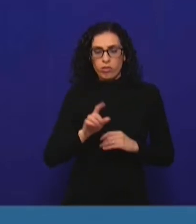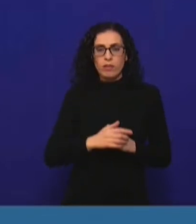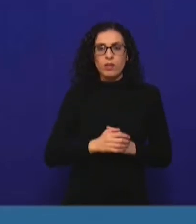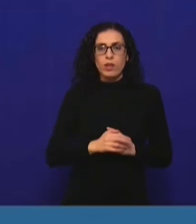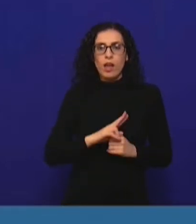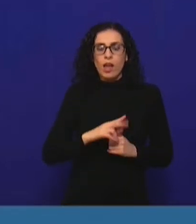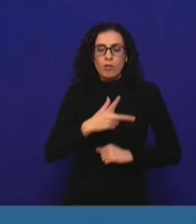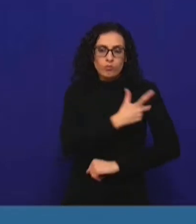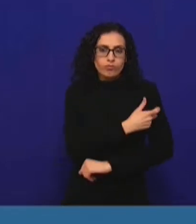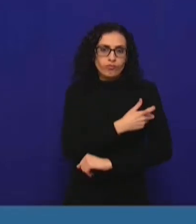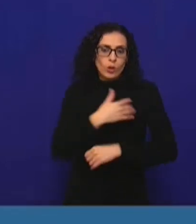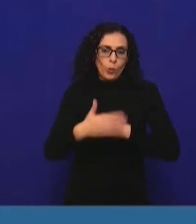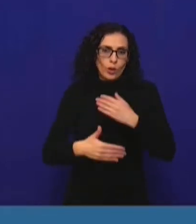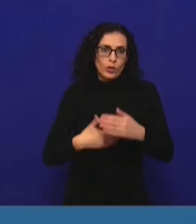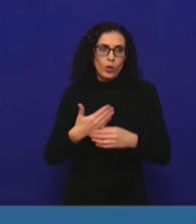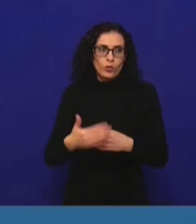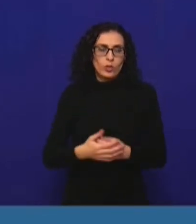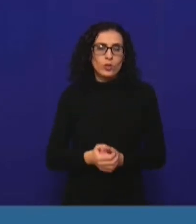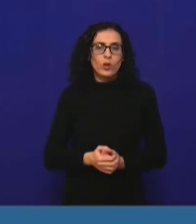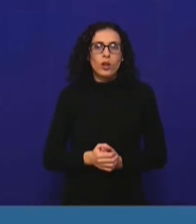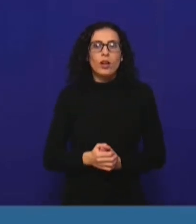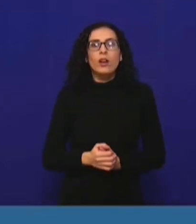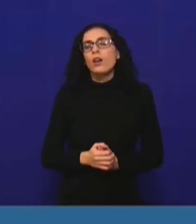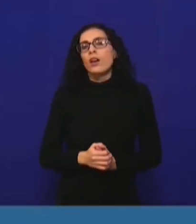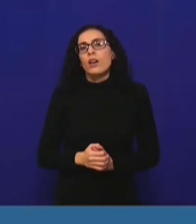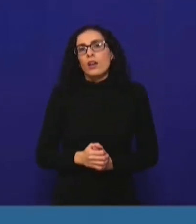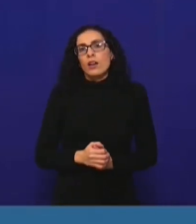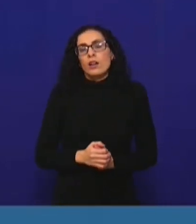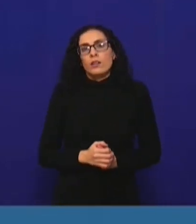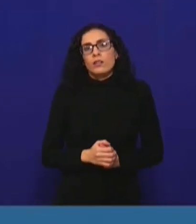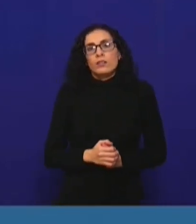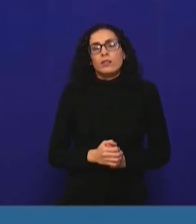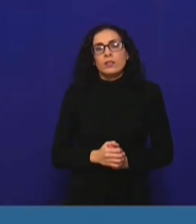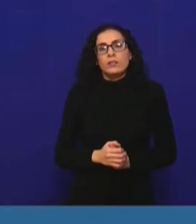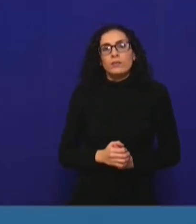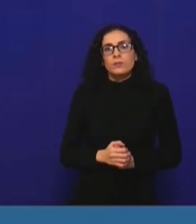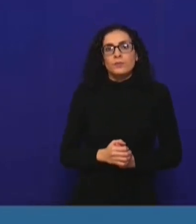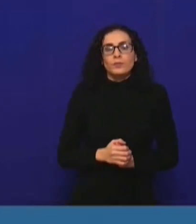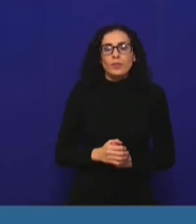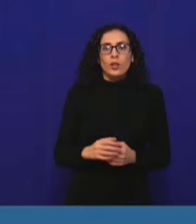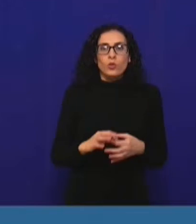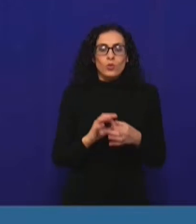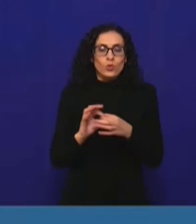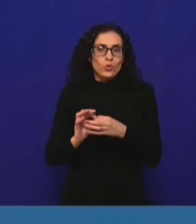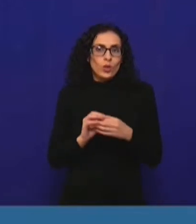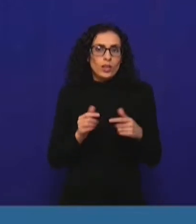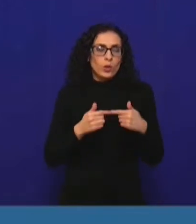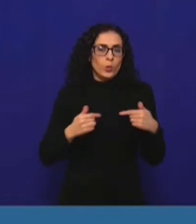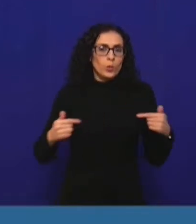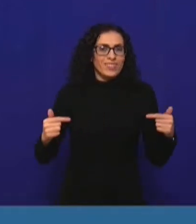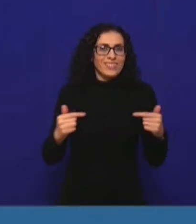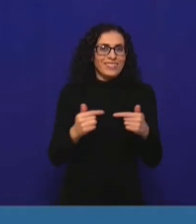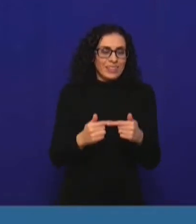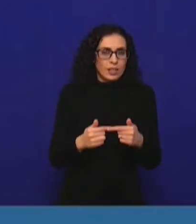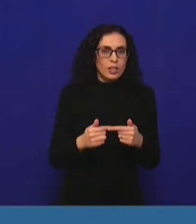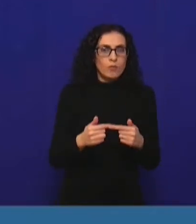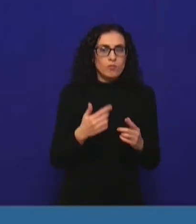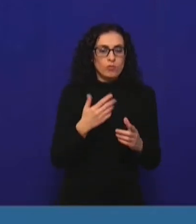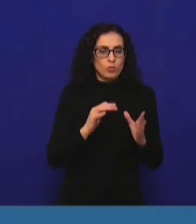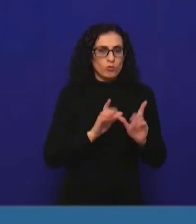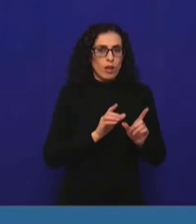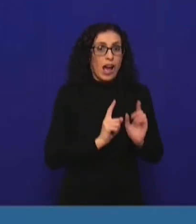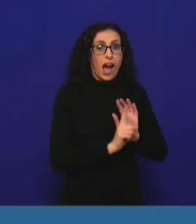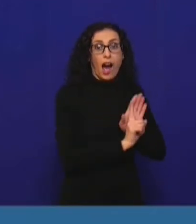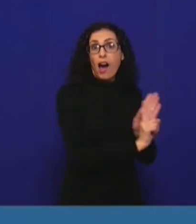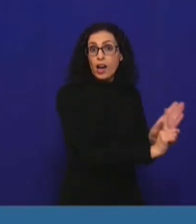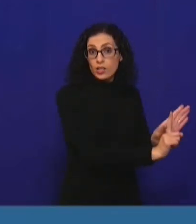the vaccination program and investigation of the cases with our public health works in terms of isolation of